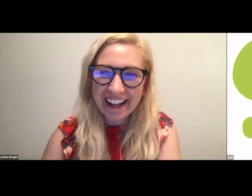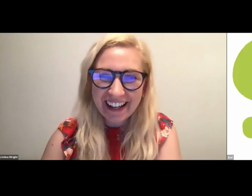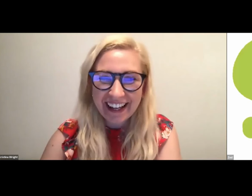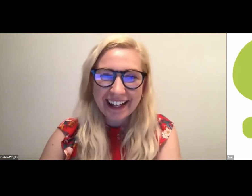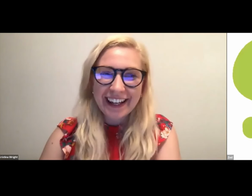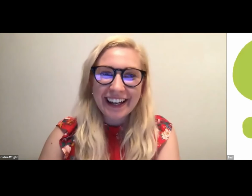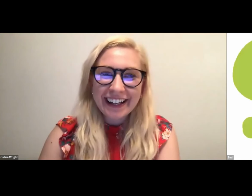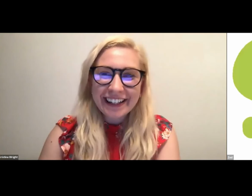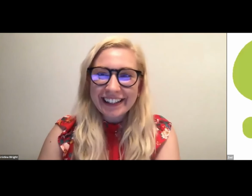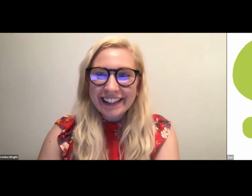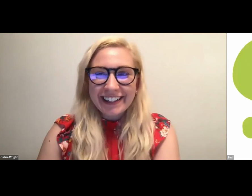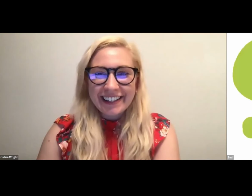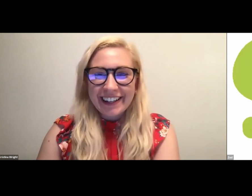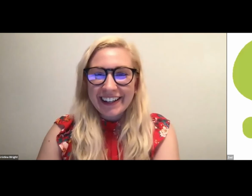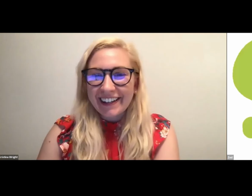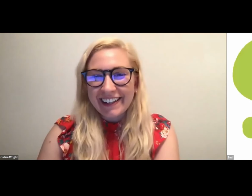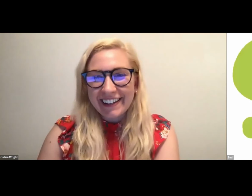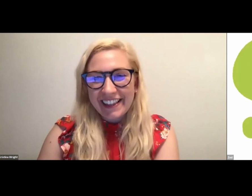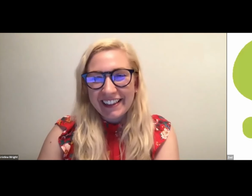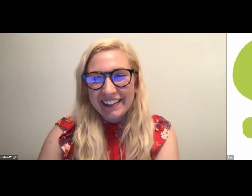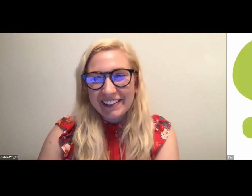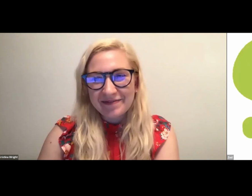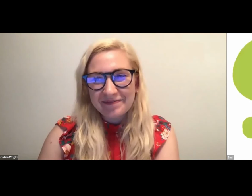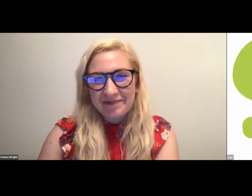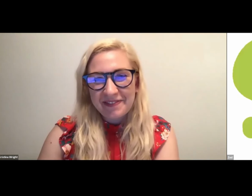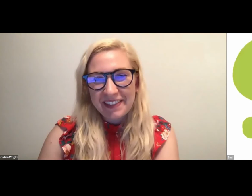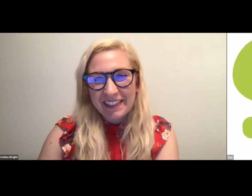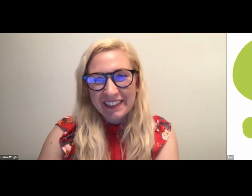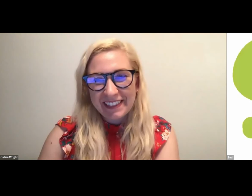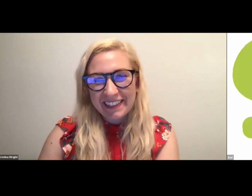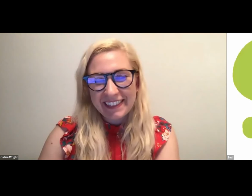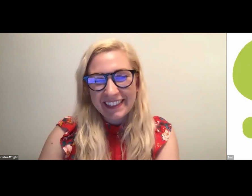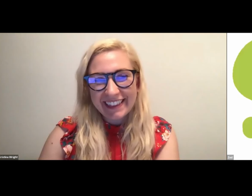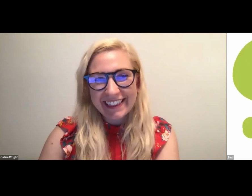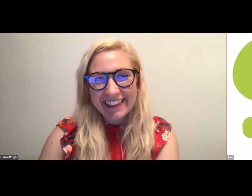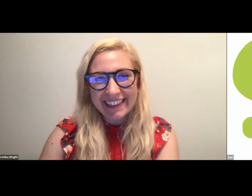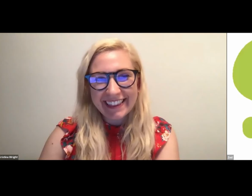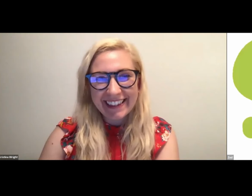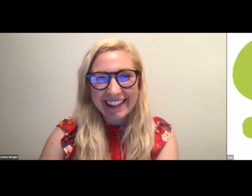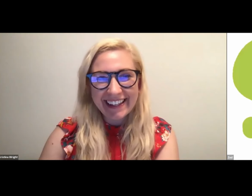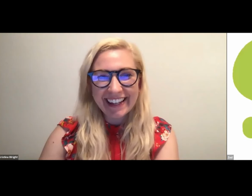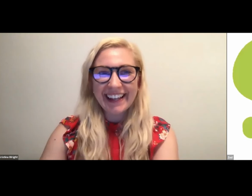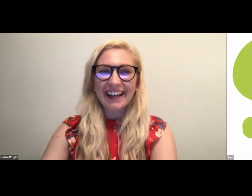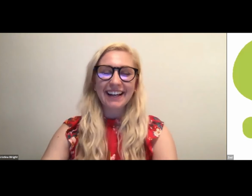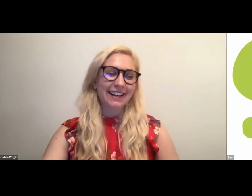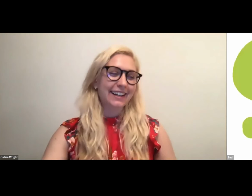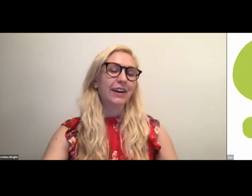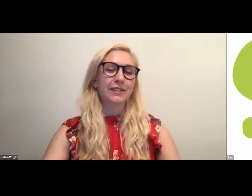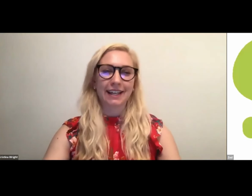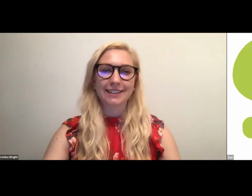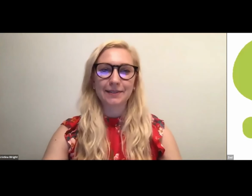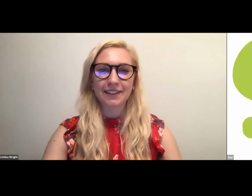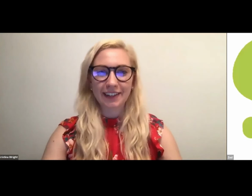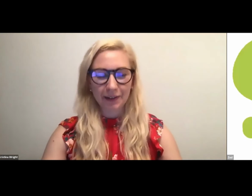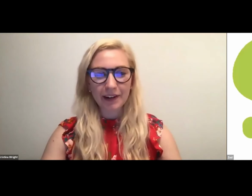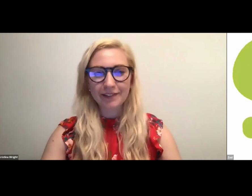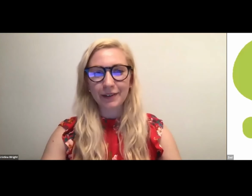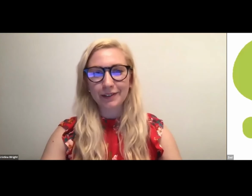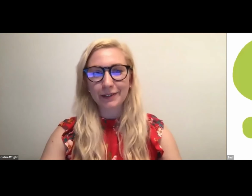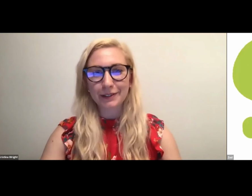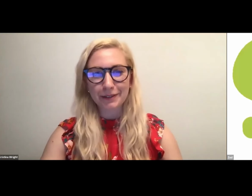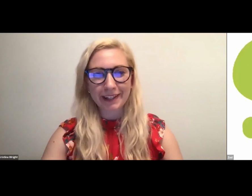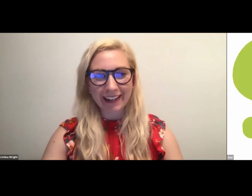Yeah, no, that's a great achievement. And so congratulations. I hope you have a strong drink to celebrate. Oh, yes, absolutely.